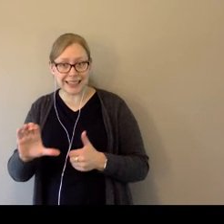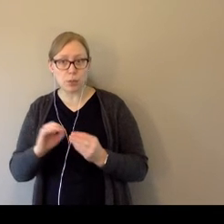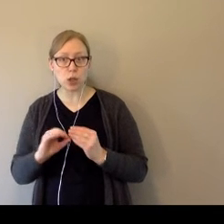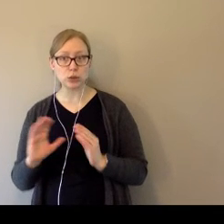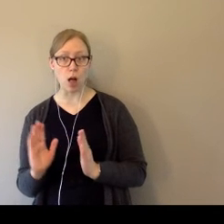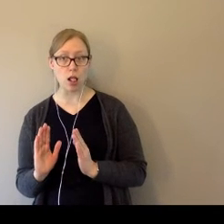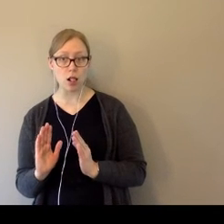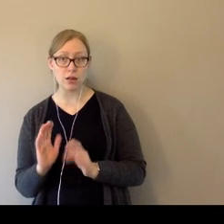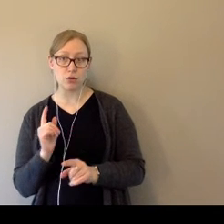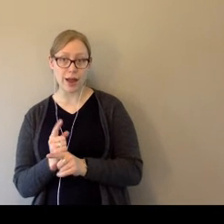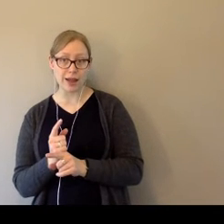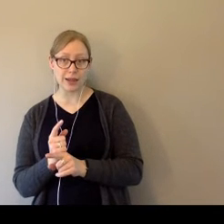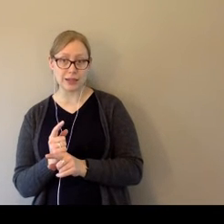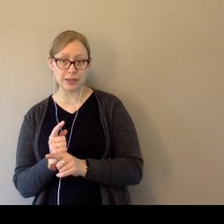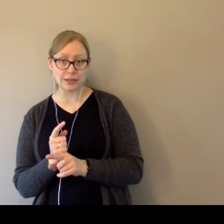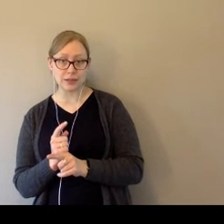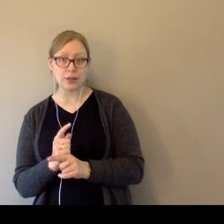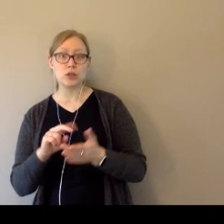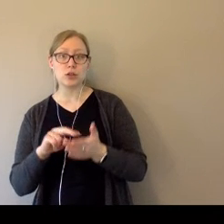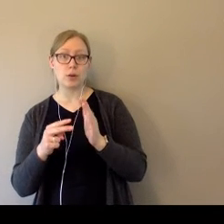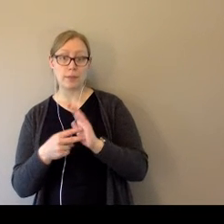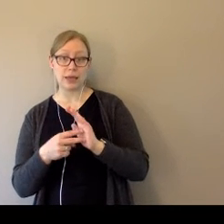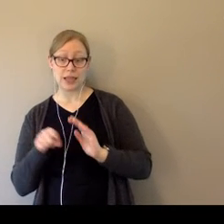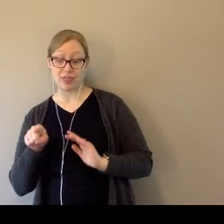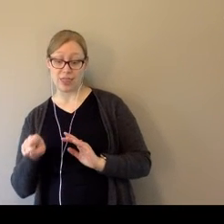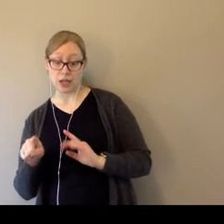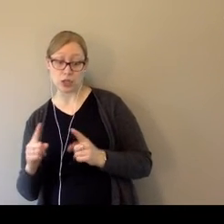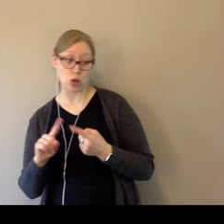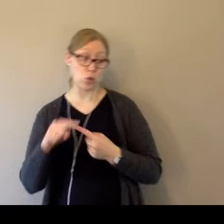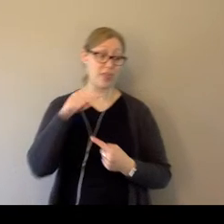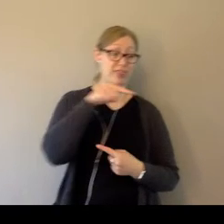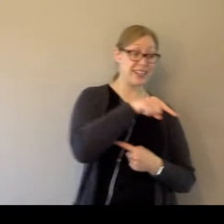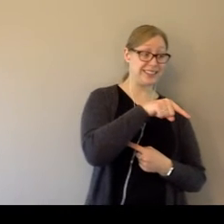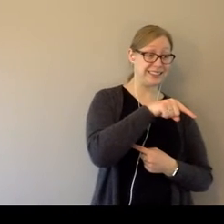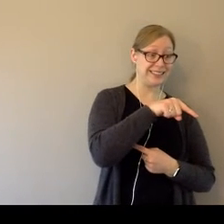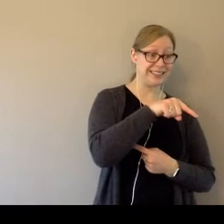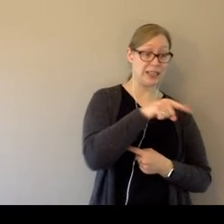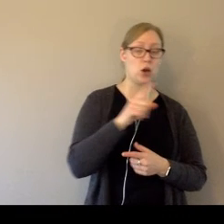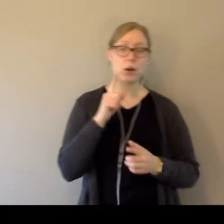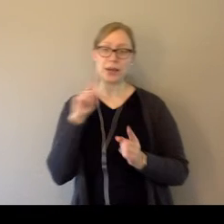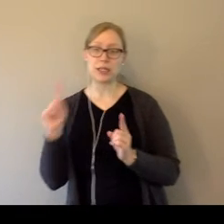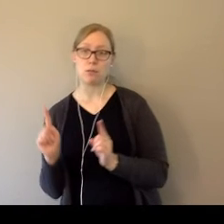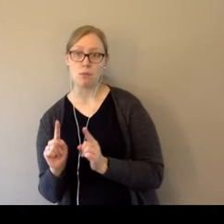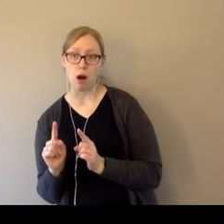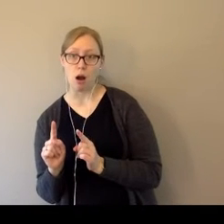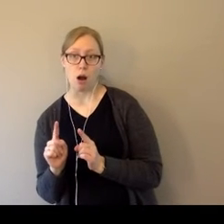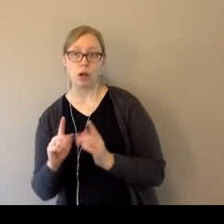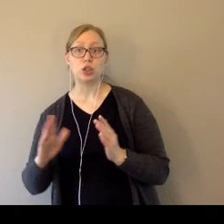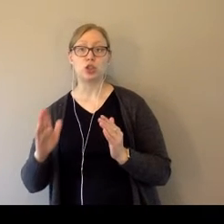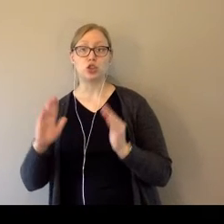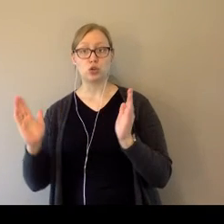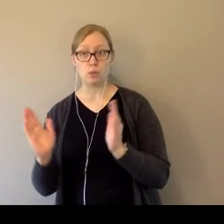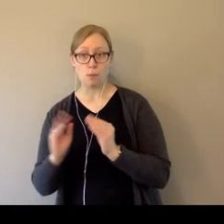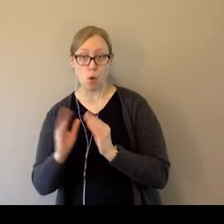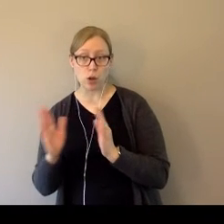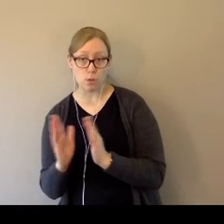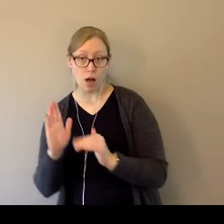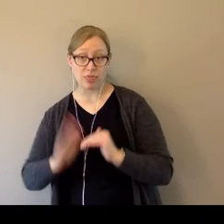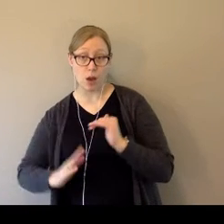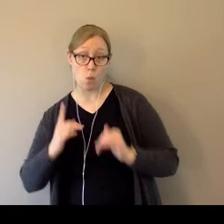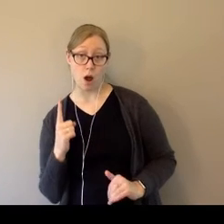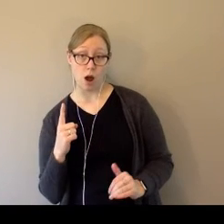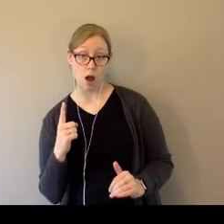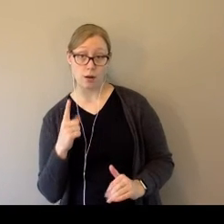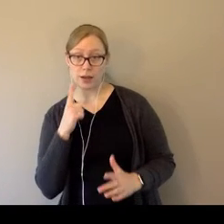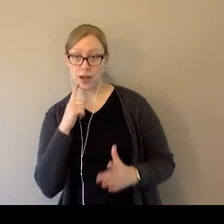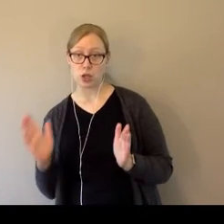be a fraction that is smaller than 1 because I'm going from smaller to larger. And so this fraction, if we look at it, I can see